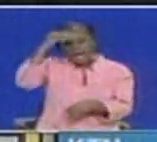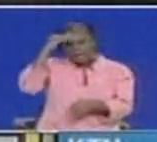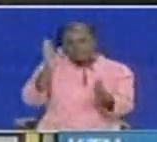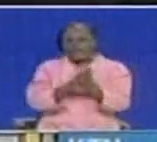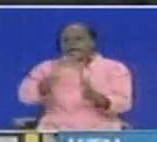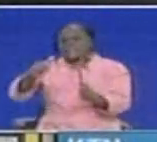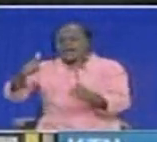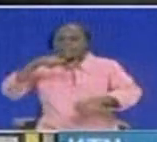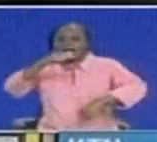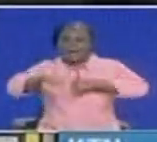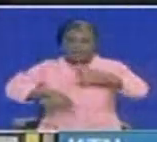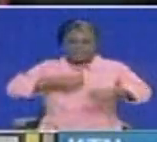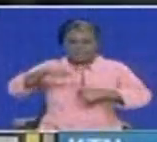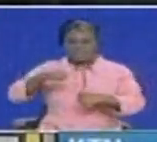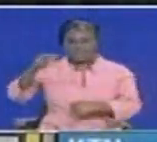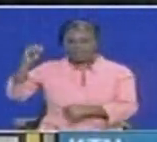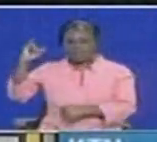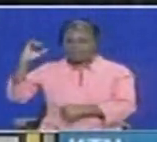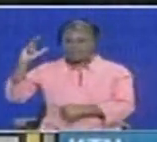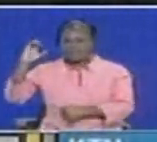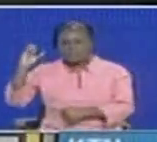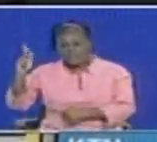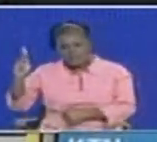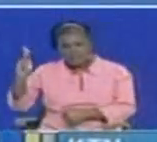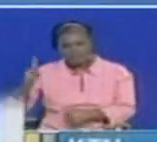extracurricular activities. Nicholas Mudimba, KTN Prime.